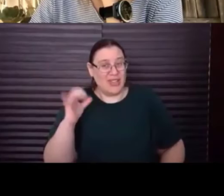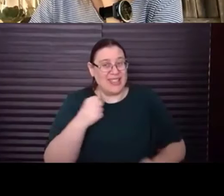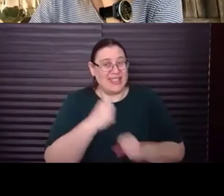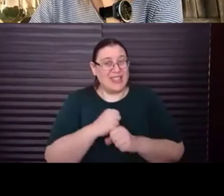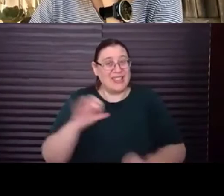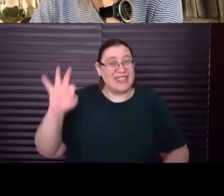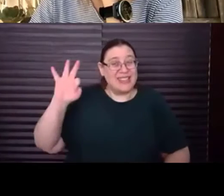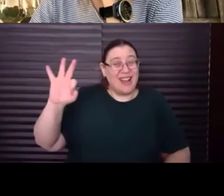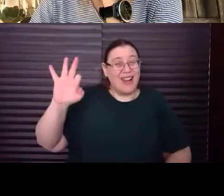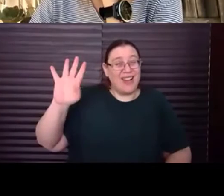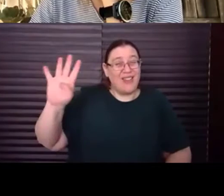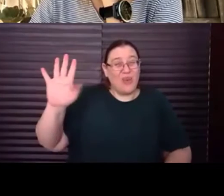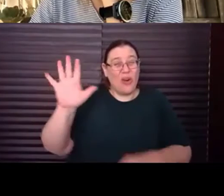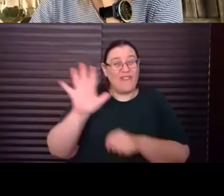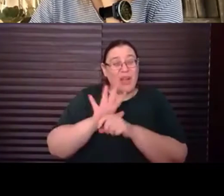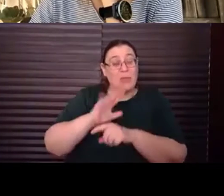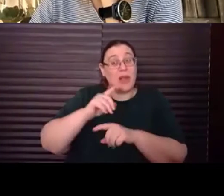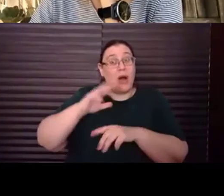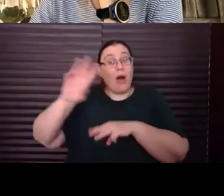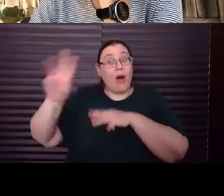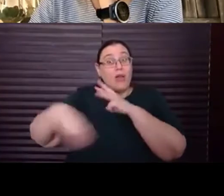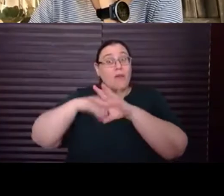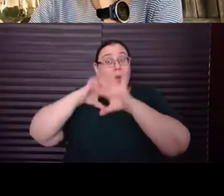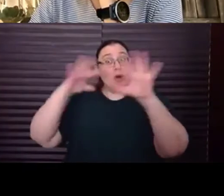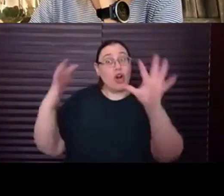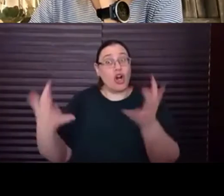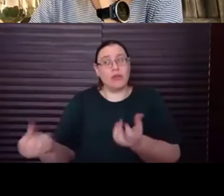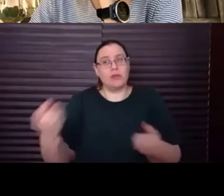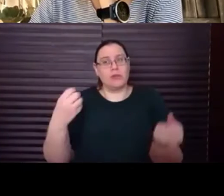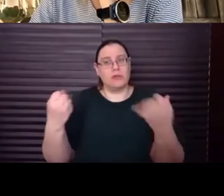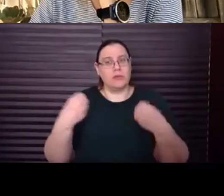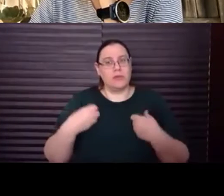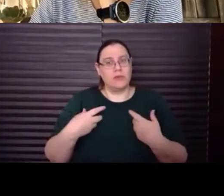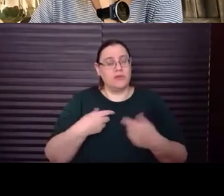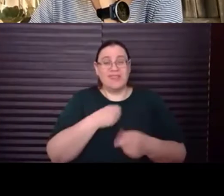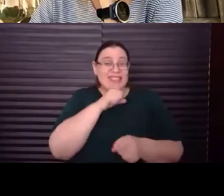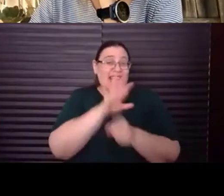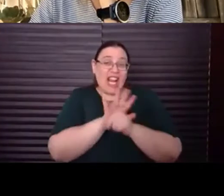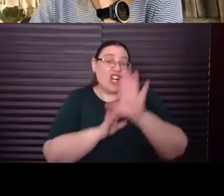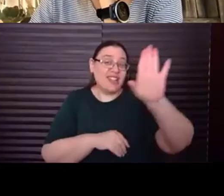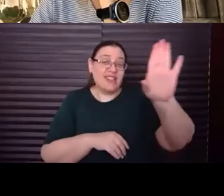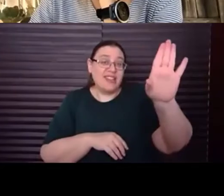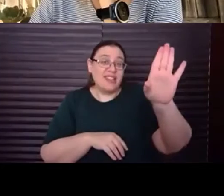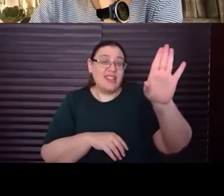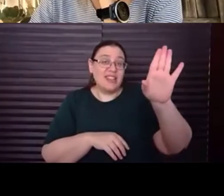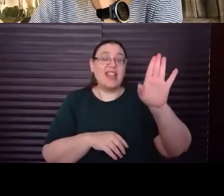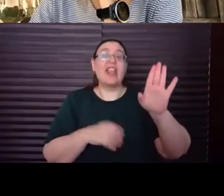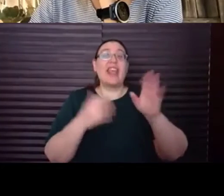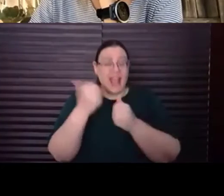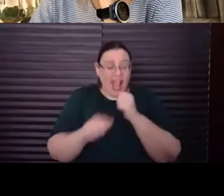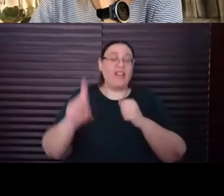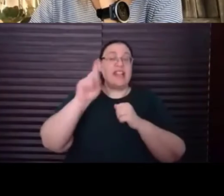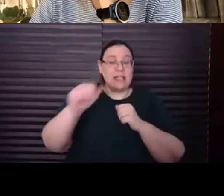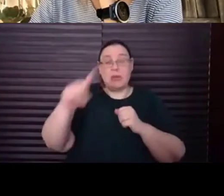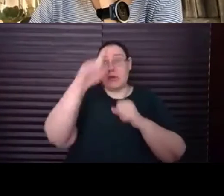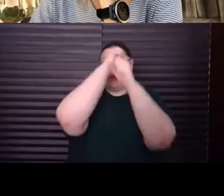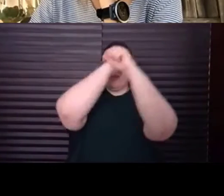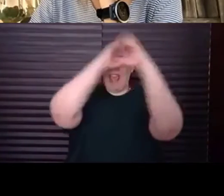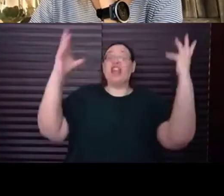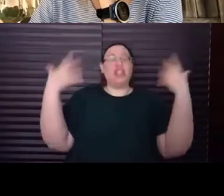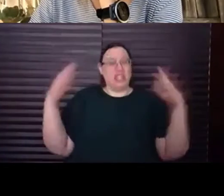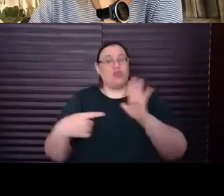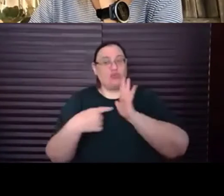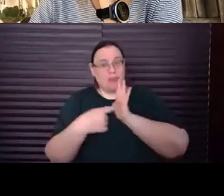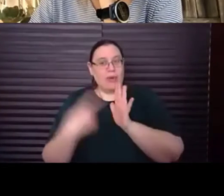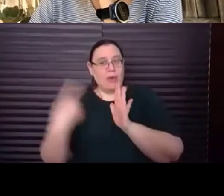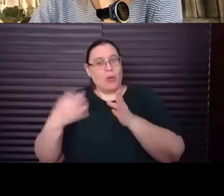year. We had 94 films that were from all over the world. And I guarantee you, we have pretty much every disability you can think of